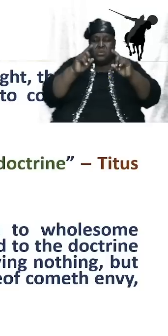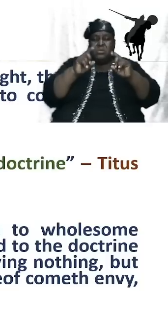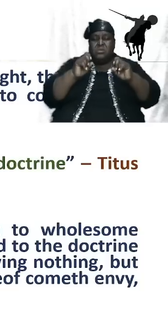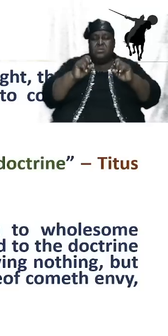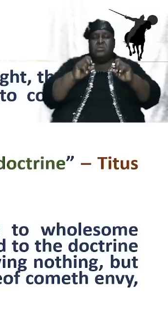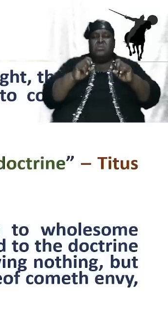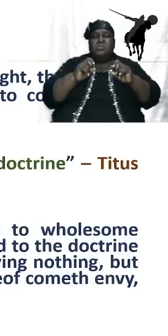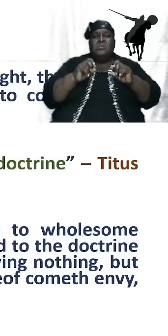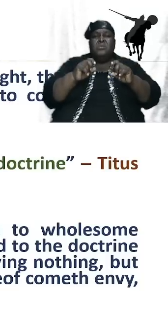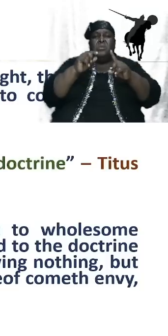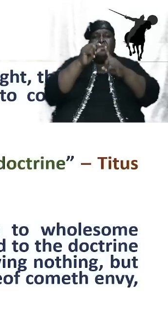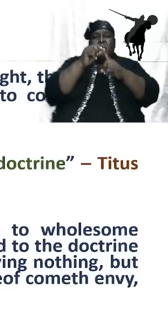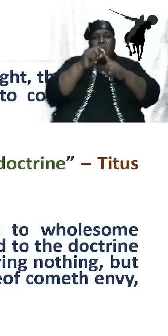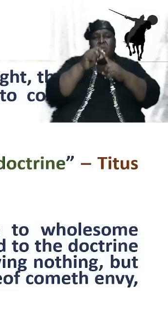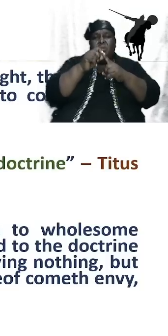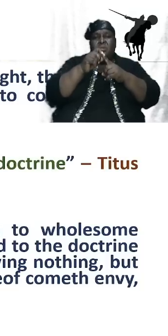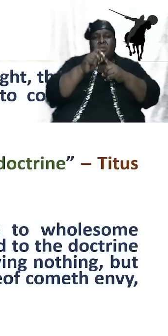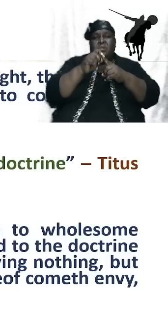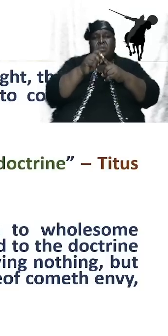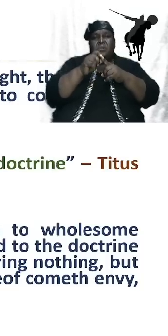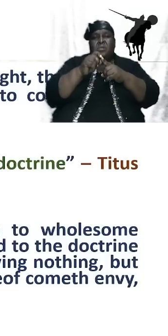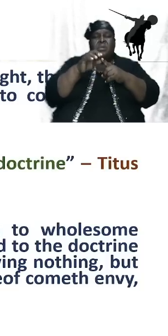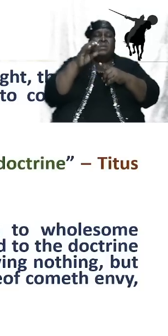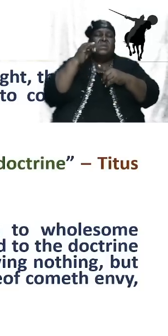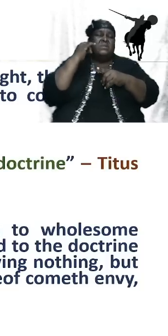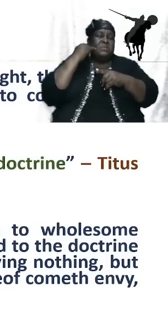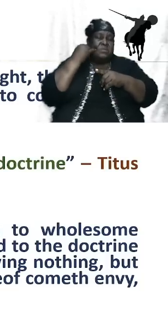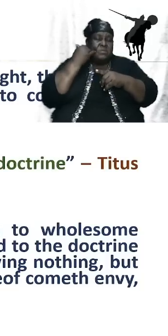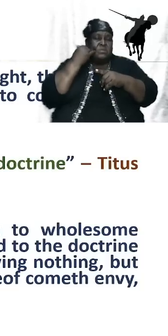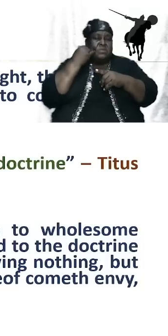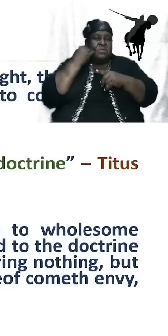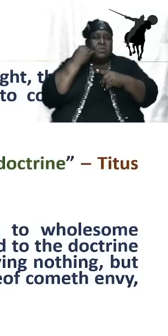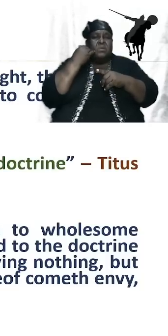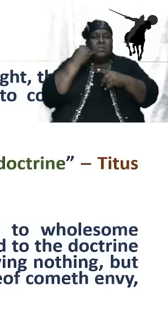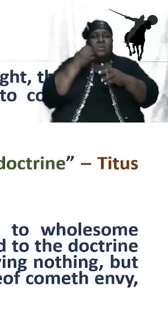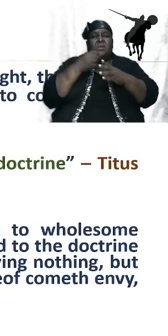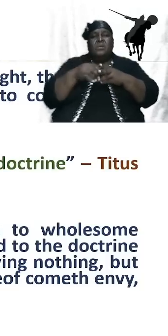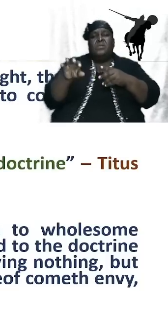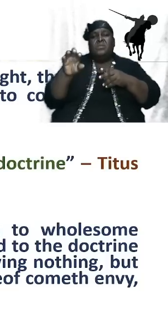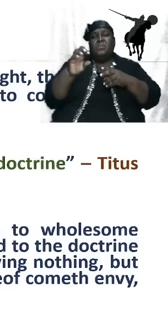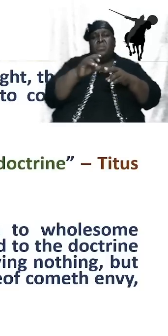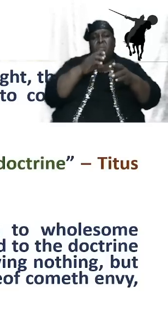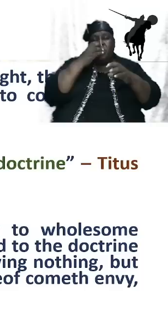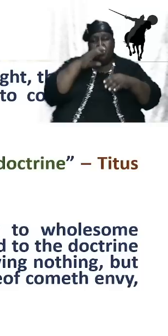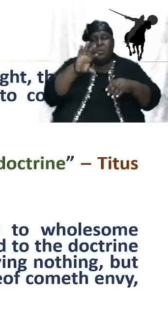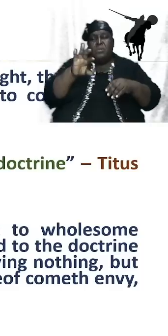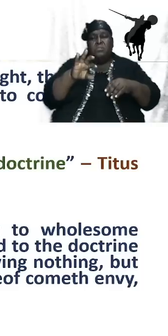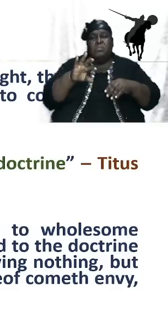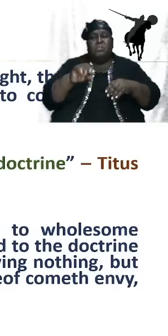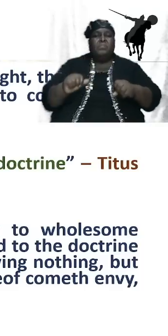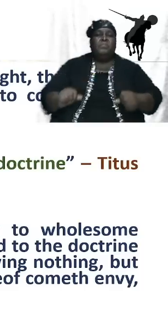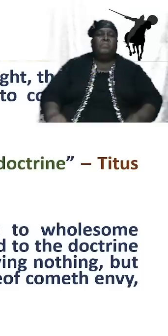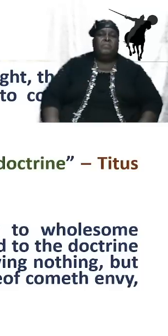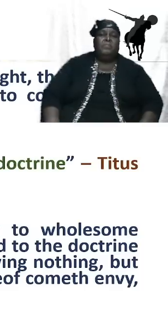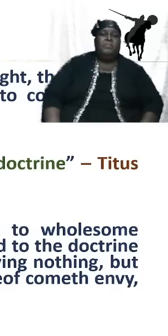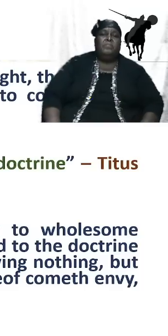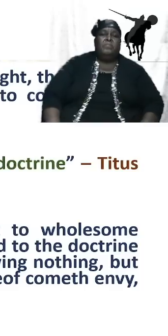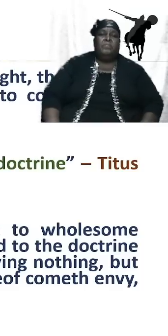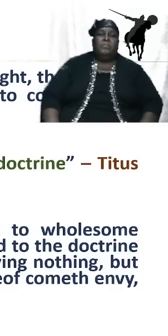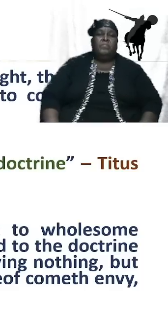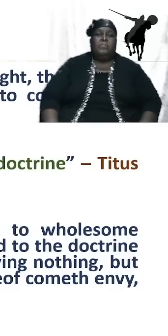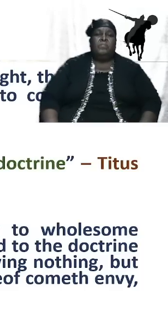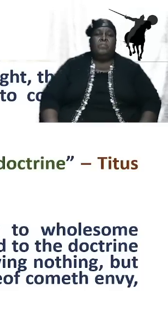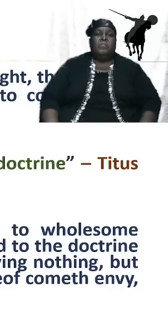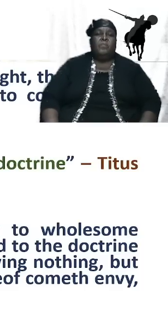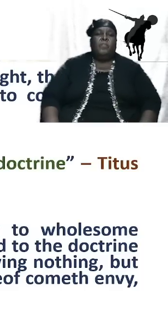of words, whereof cometh envy, strife, railing, evil surmising. Praise God. So